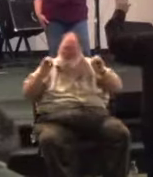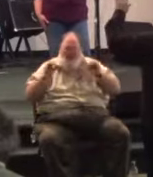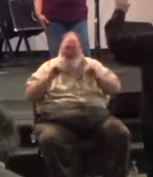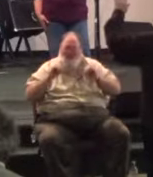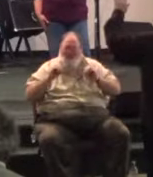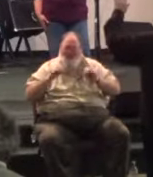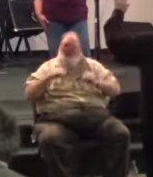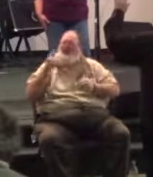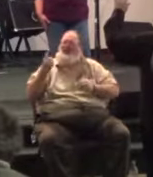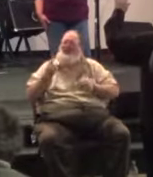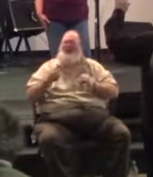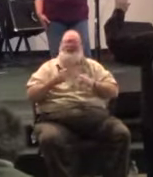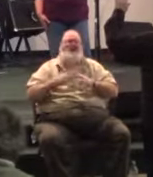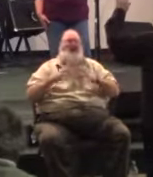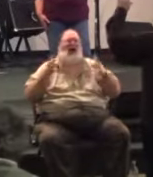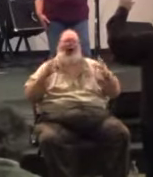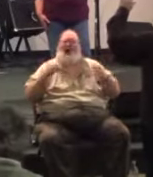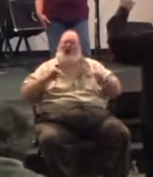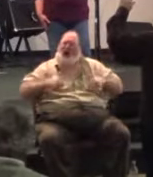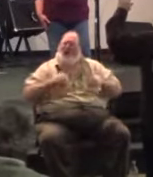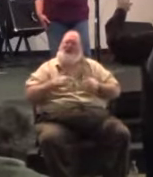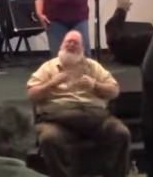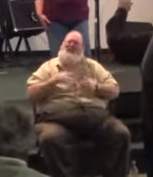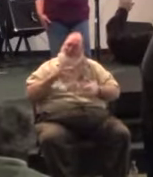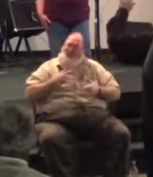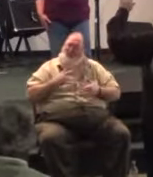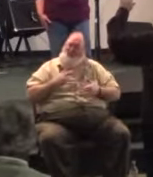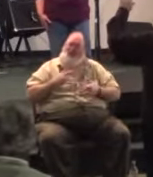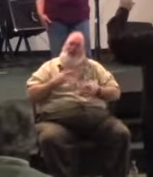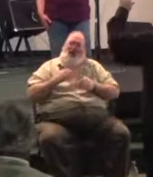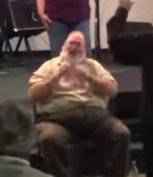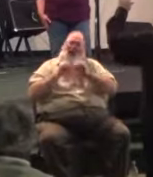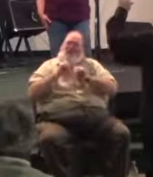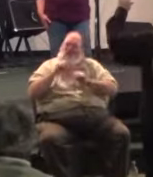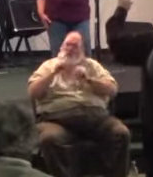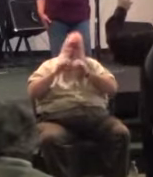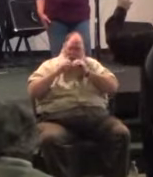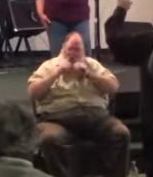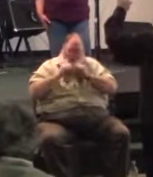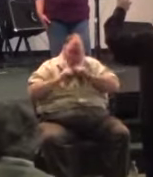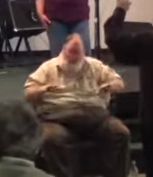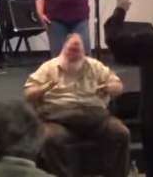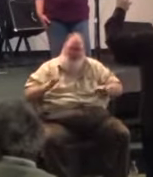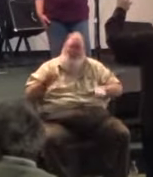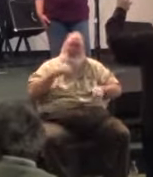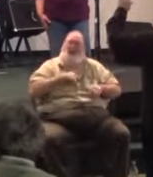how we feel this morning, how grateful we are, how blessed we are to have you as